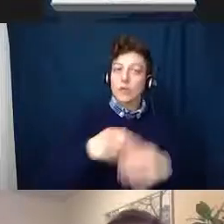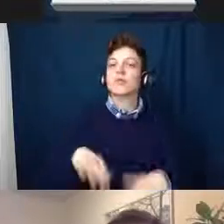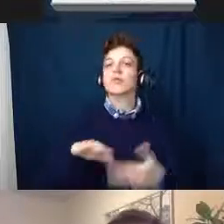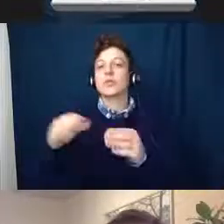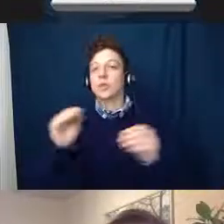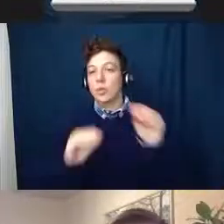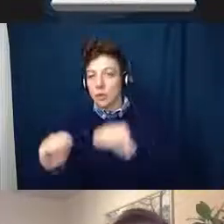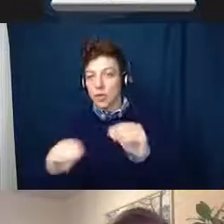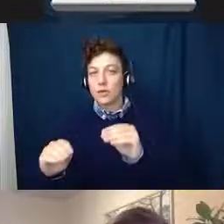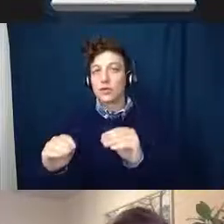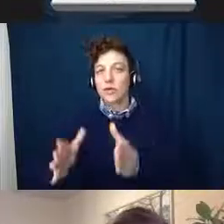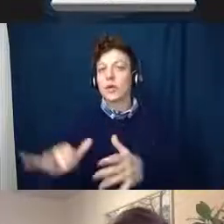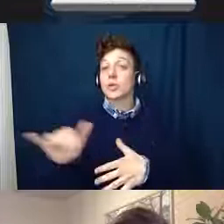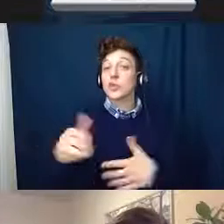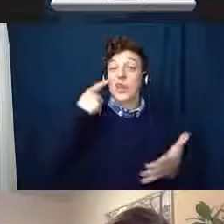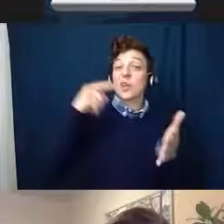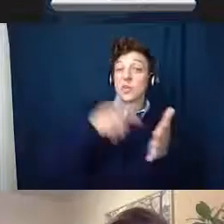a researcher.